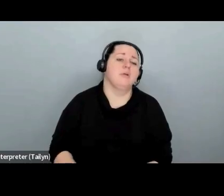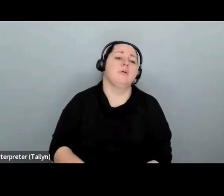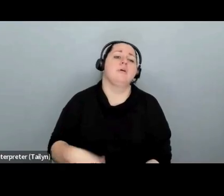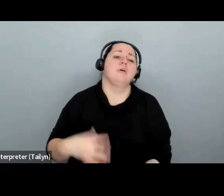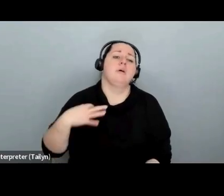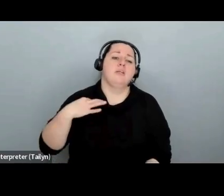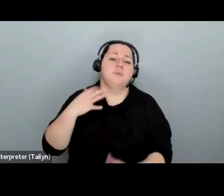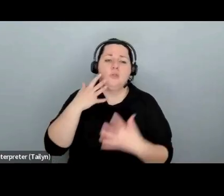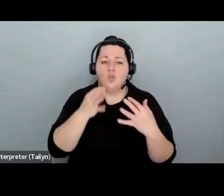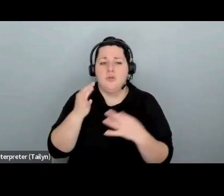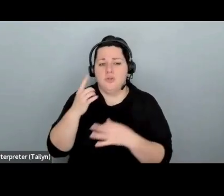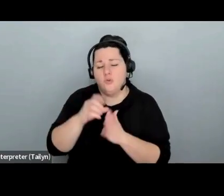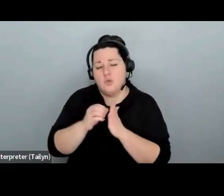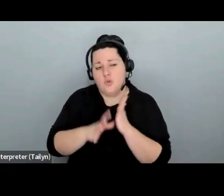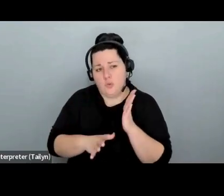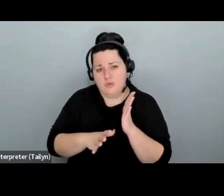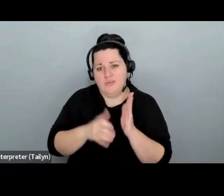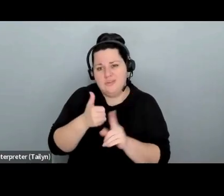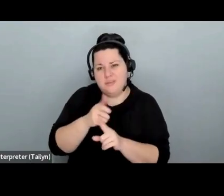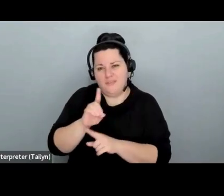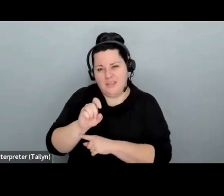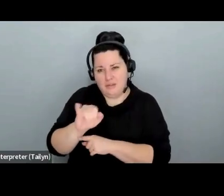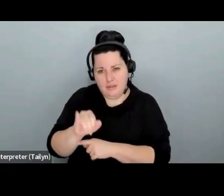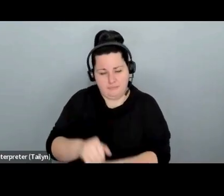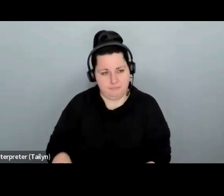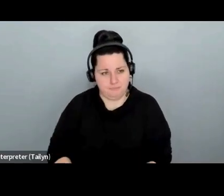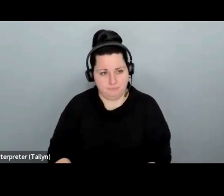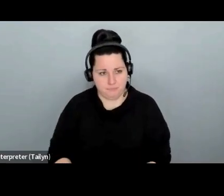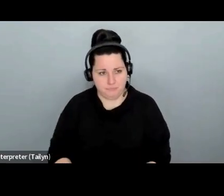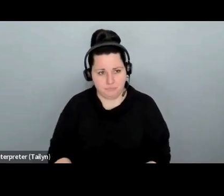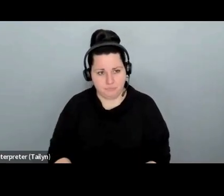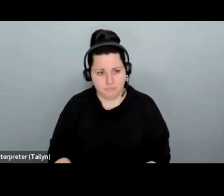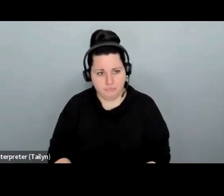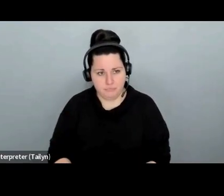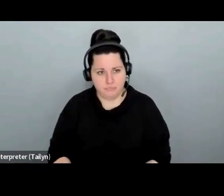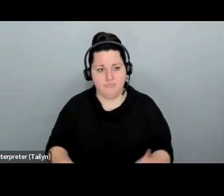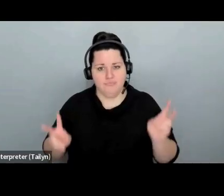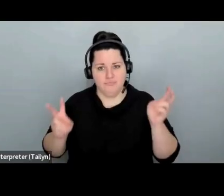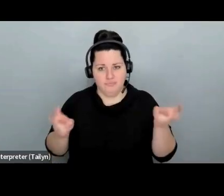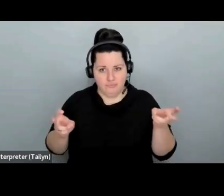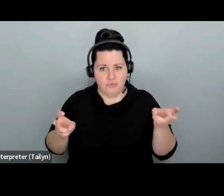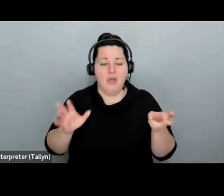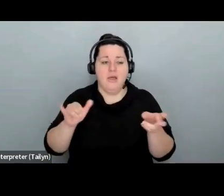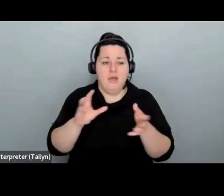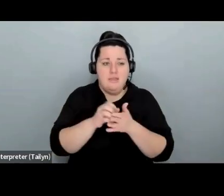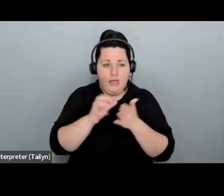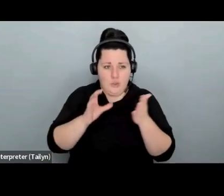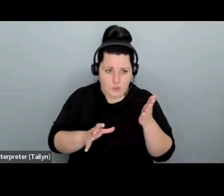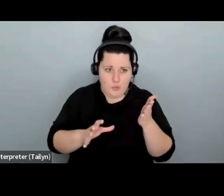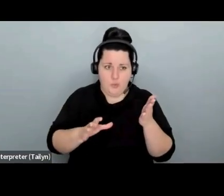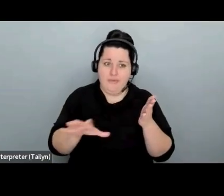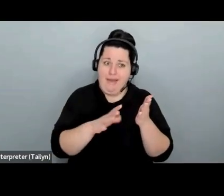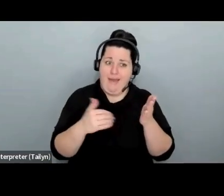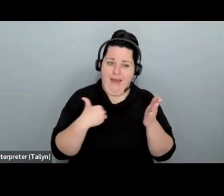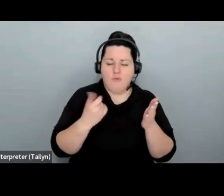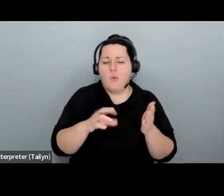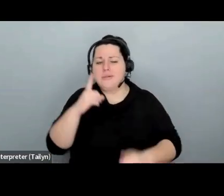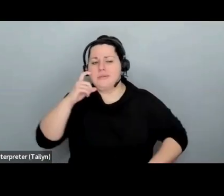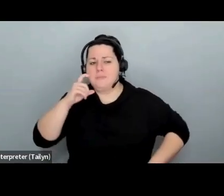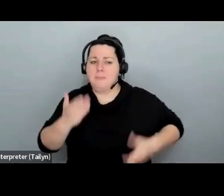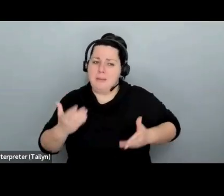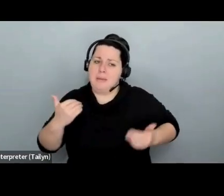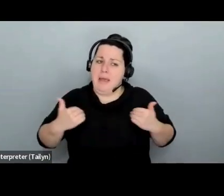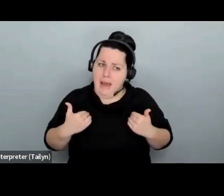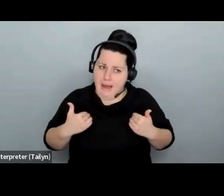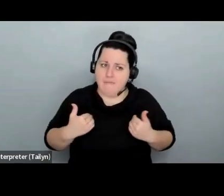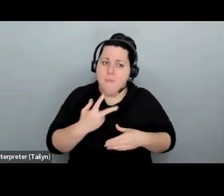Eligibility determination for students who are DSI. For a student who has or who is suspected of having a